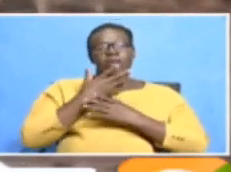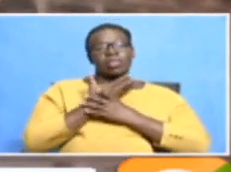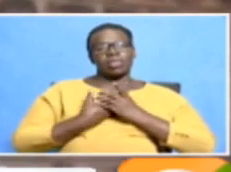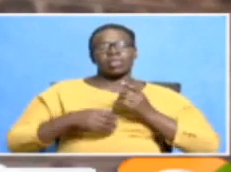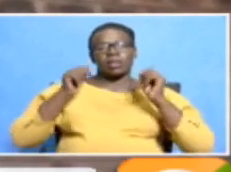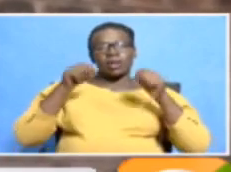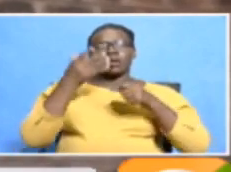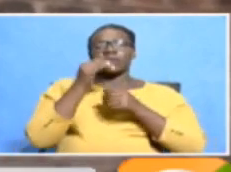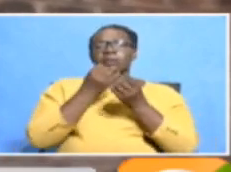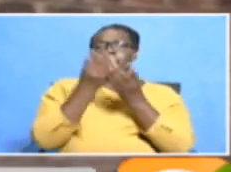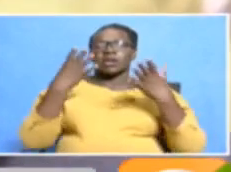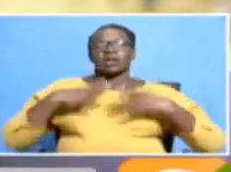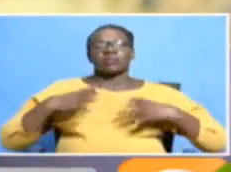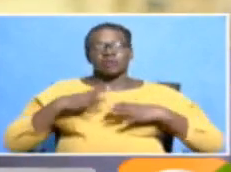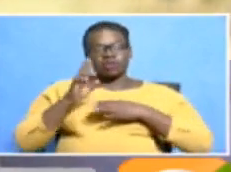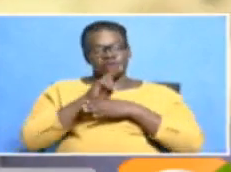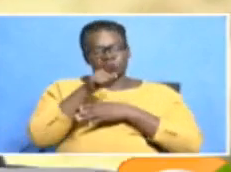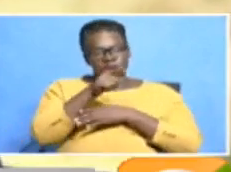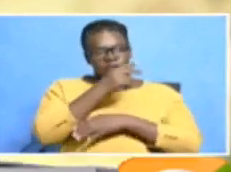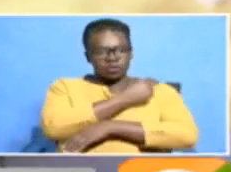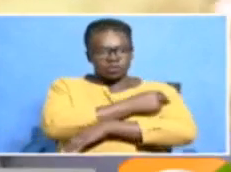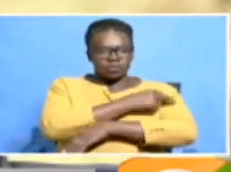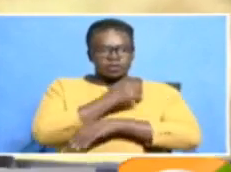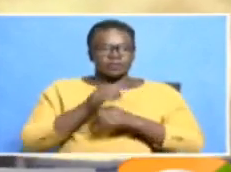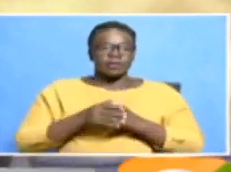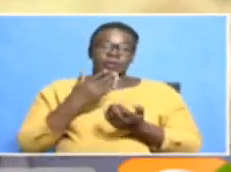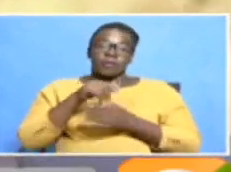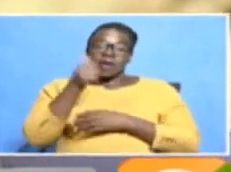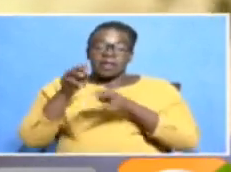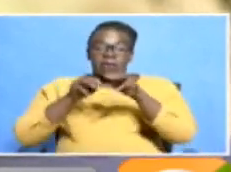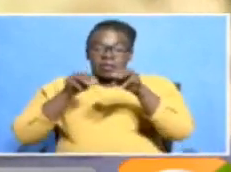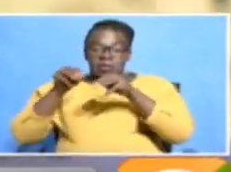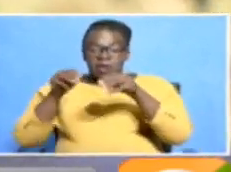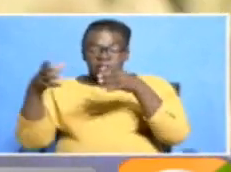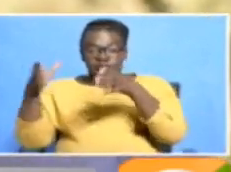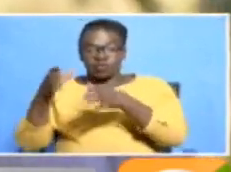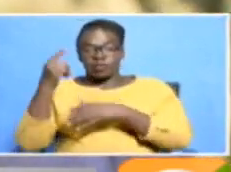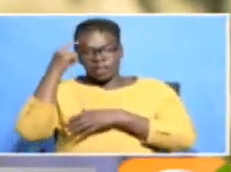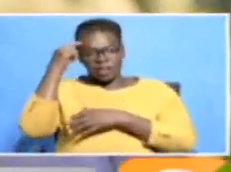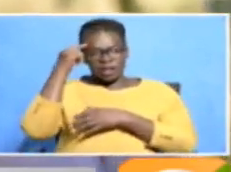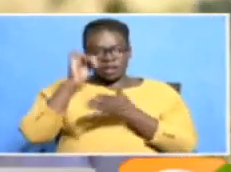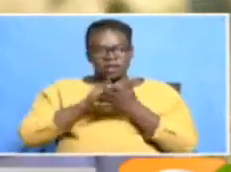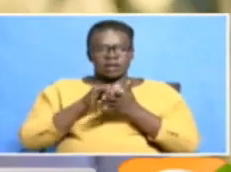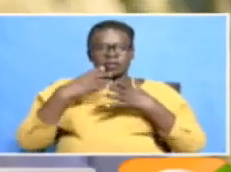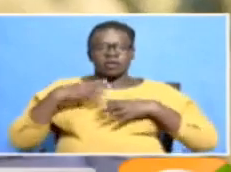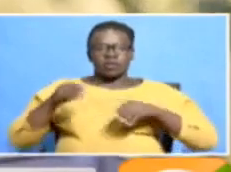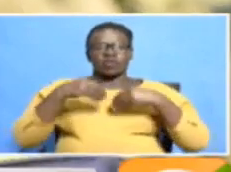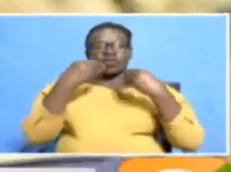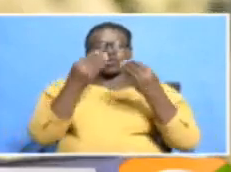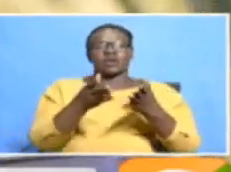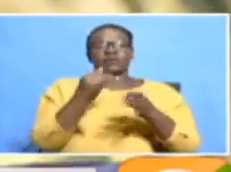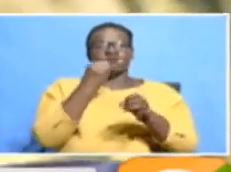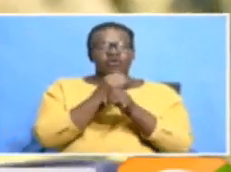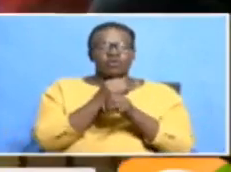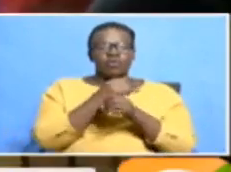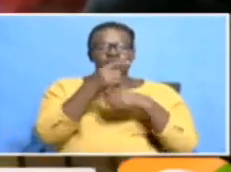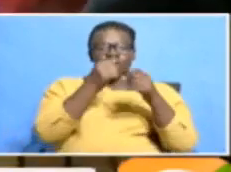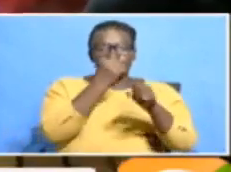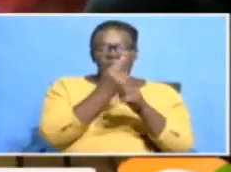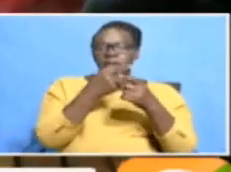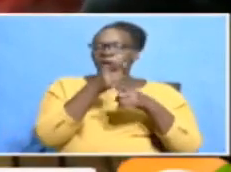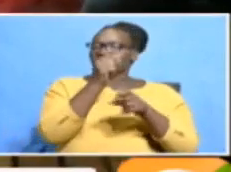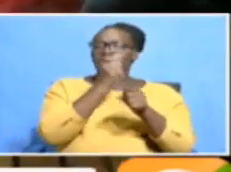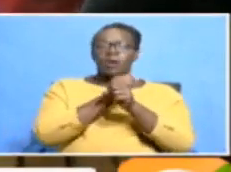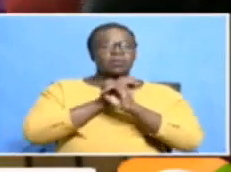watu wengi wanategemea hii hospitali. Labda wale ambao wako management wanafikiria wale ambao wamepatia majukumu ya kufanya wanafanya, lakini hawafanyi.